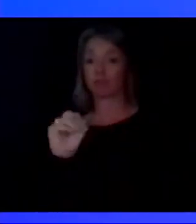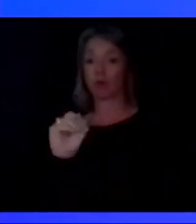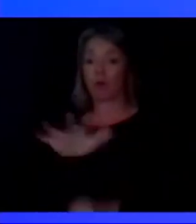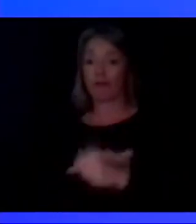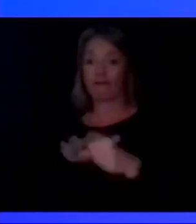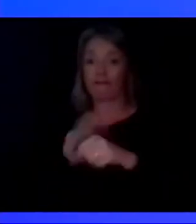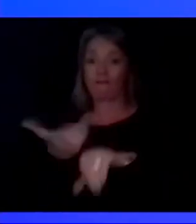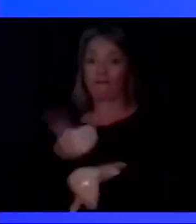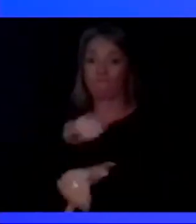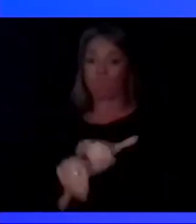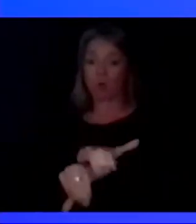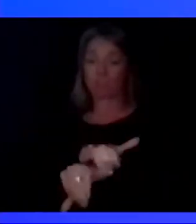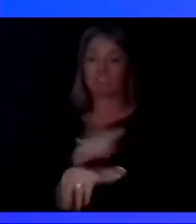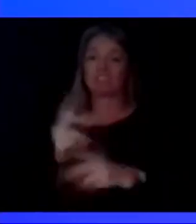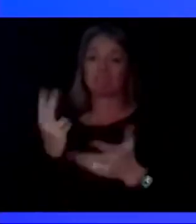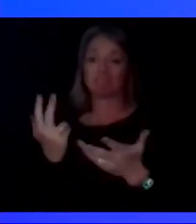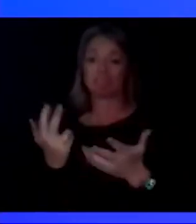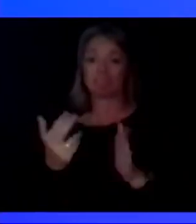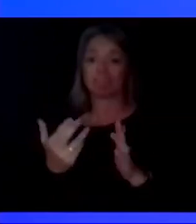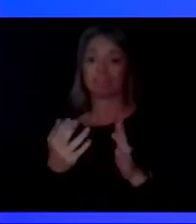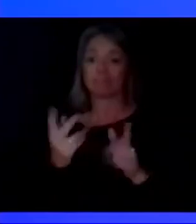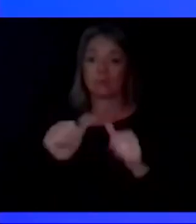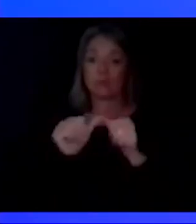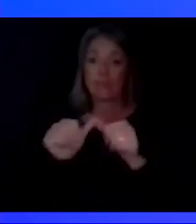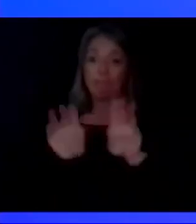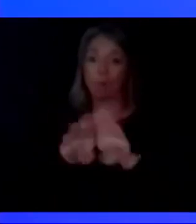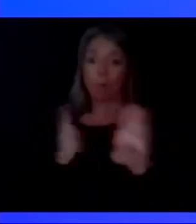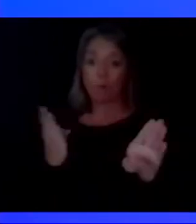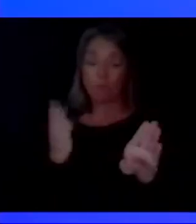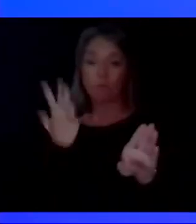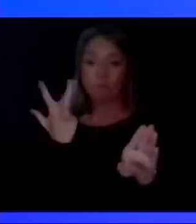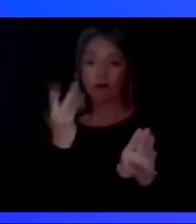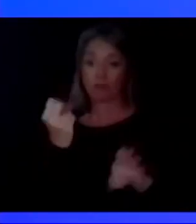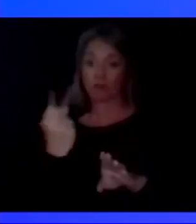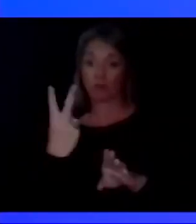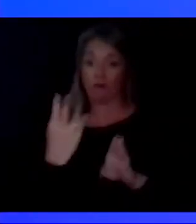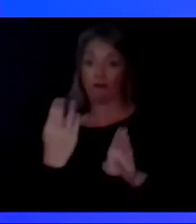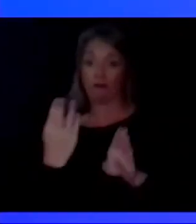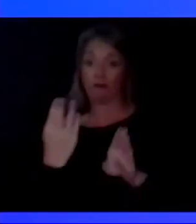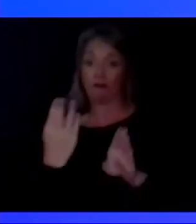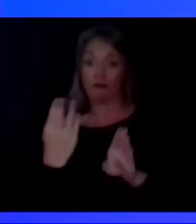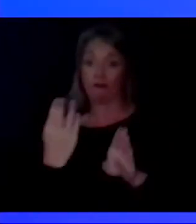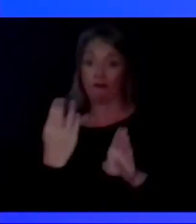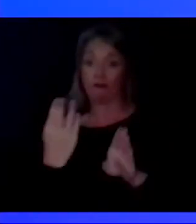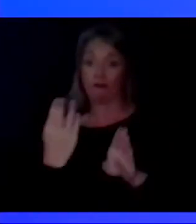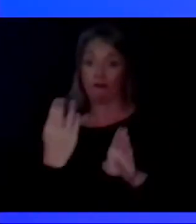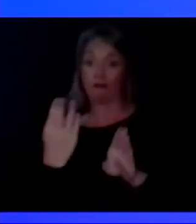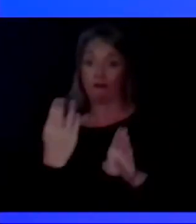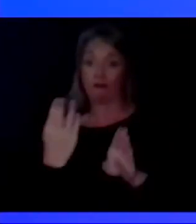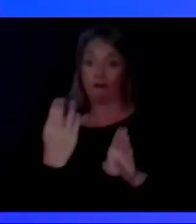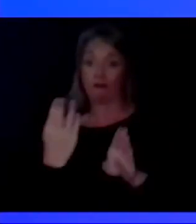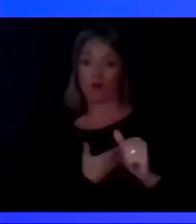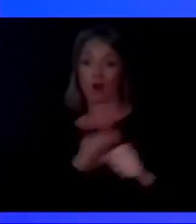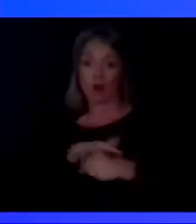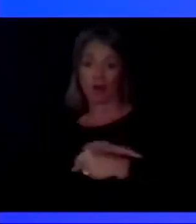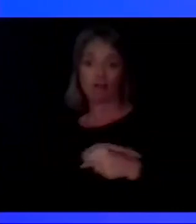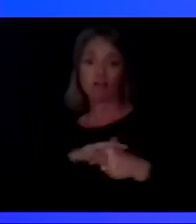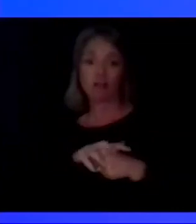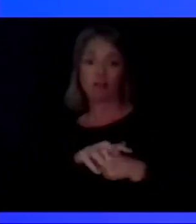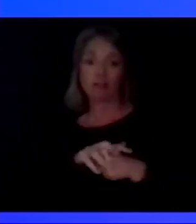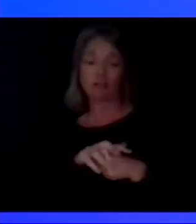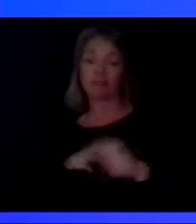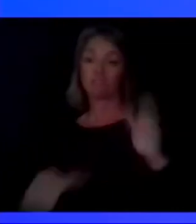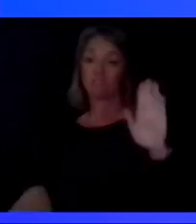being open, because 12 hospitals, which is over half of the metro hospitals, had a capacity issue in their